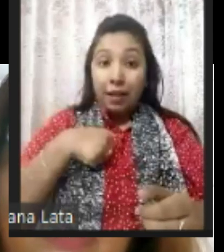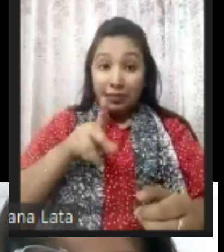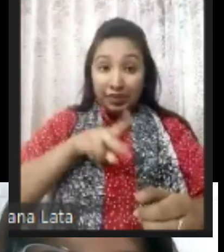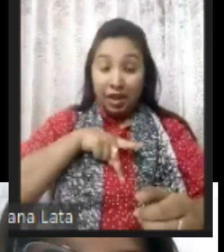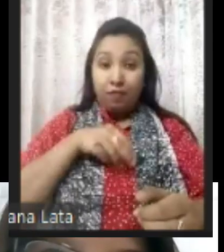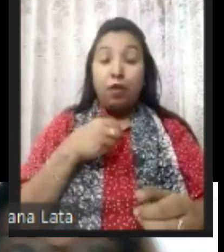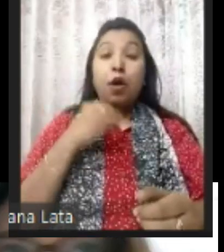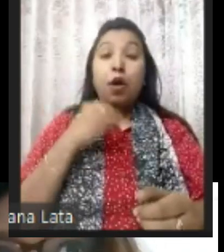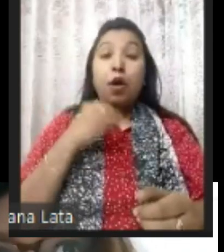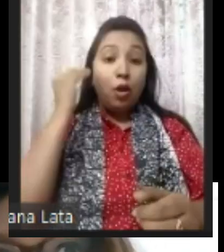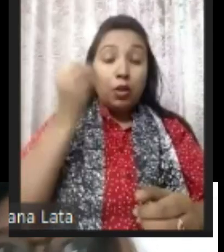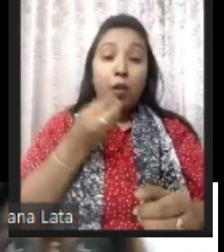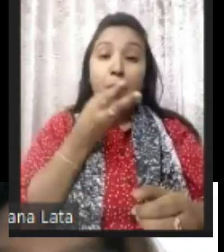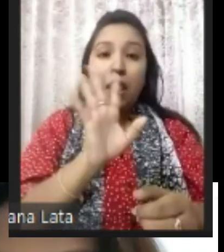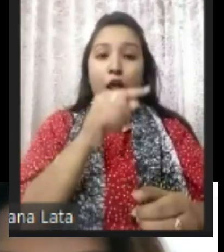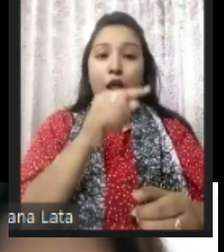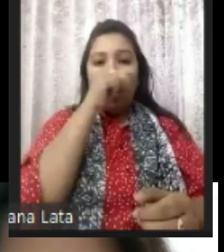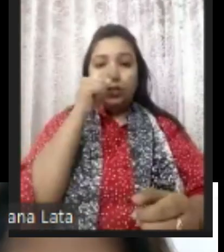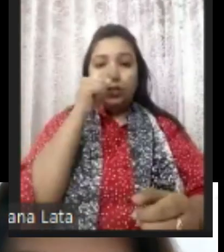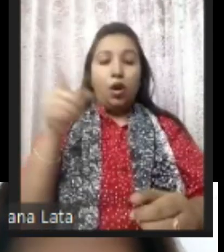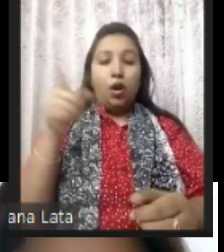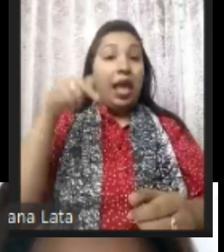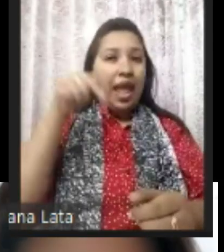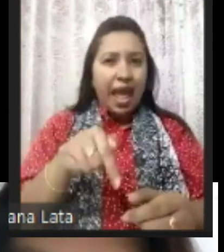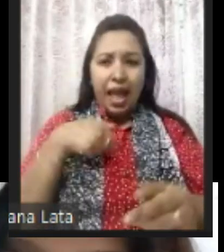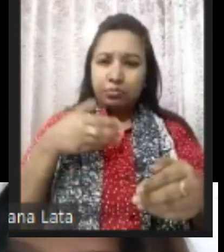not, they're completely oblivious to the idea that